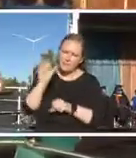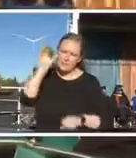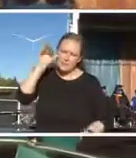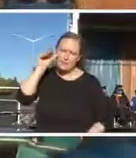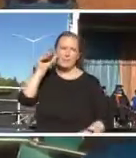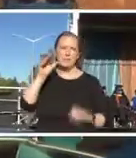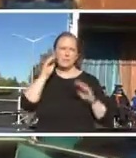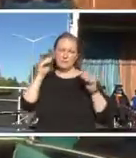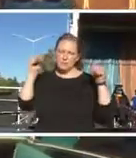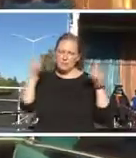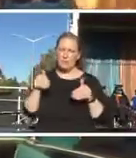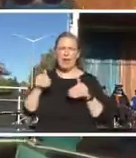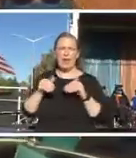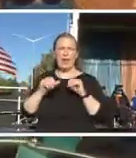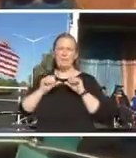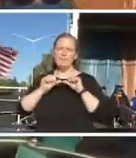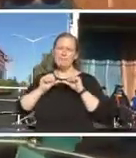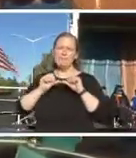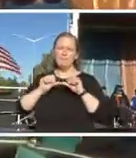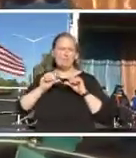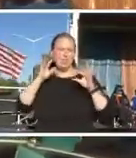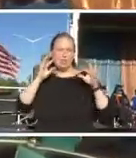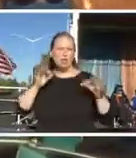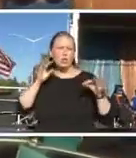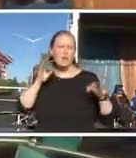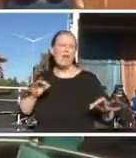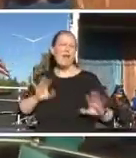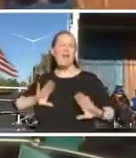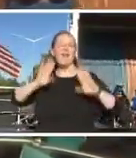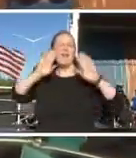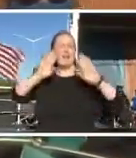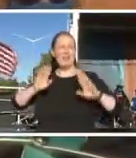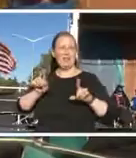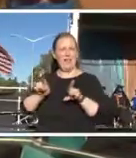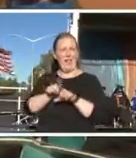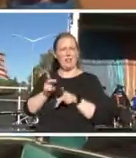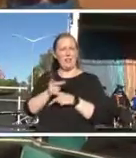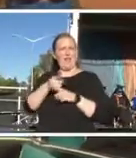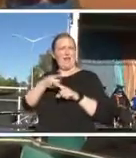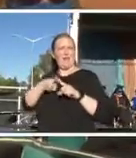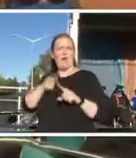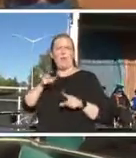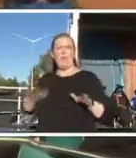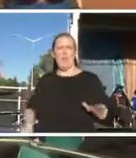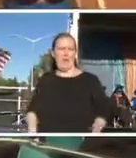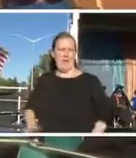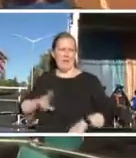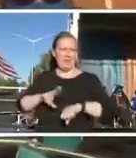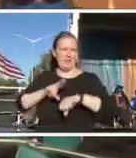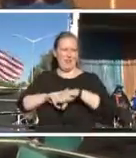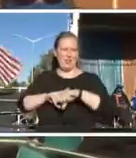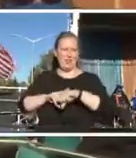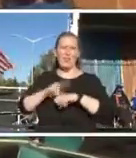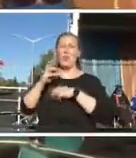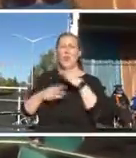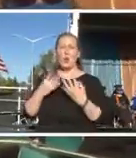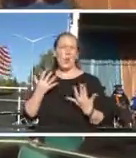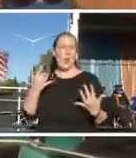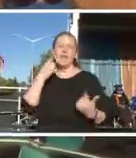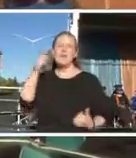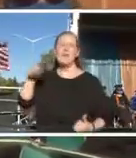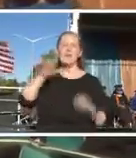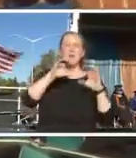dedication, unwavering determination, and excellence as products of the Penguin Nation. The world is waiting for you, class